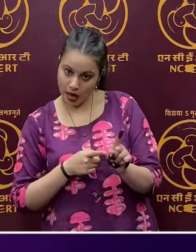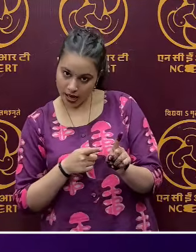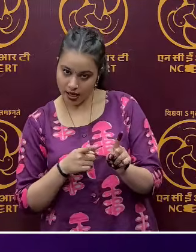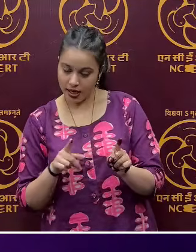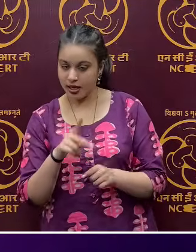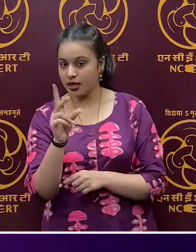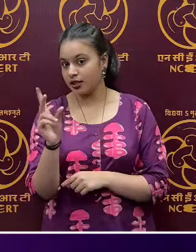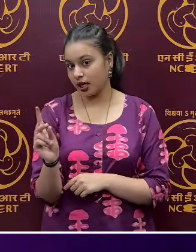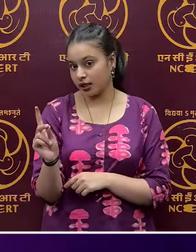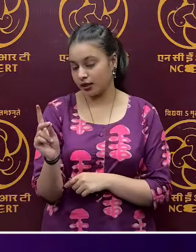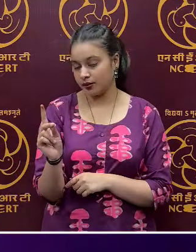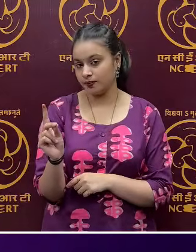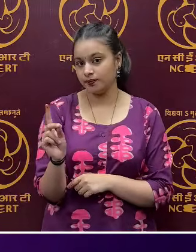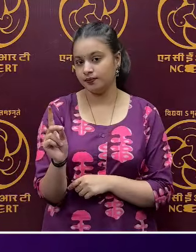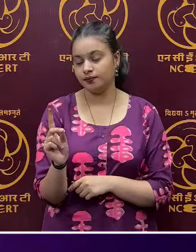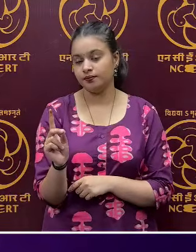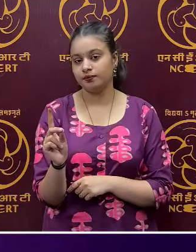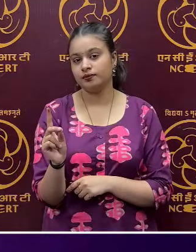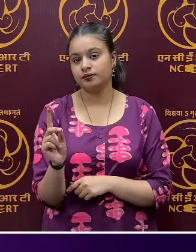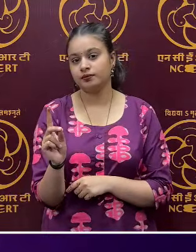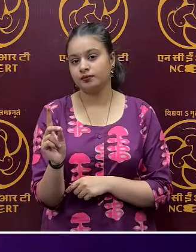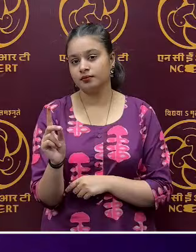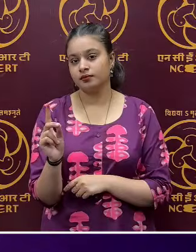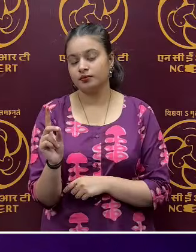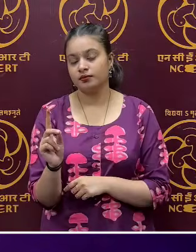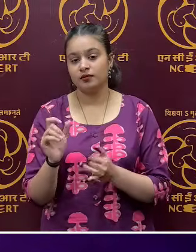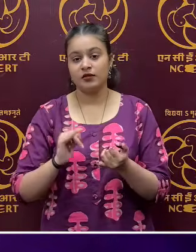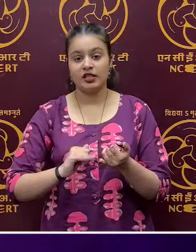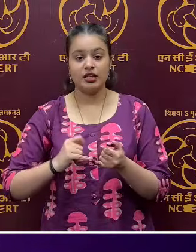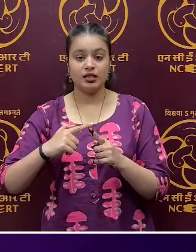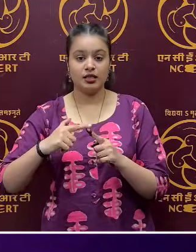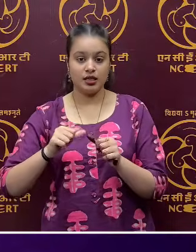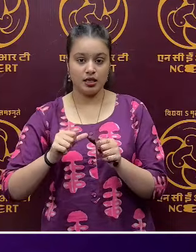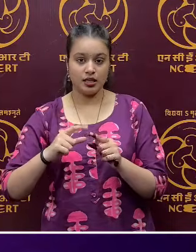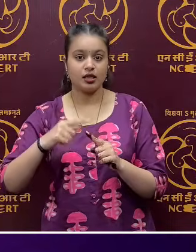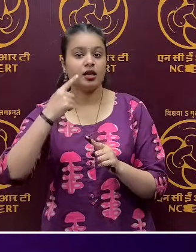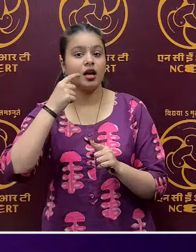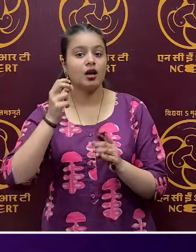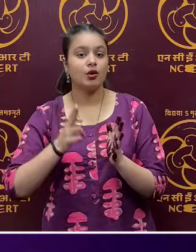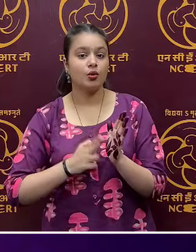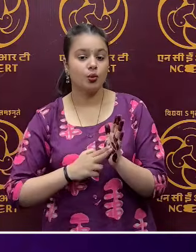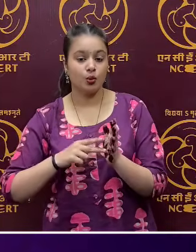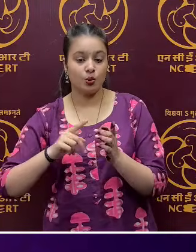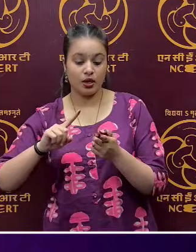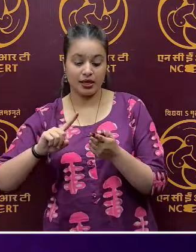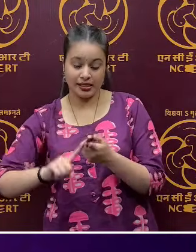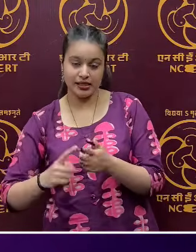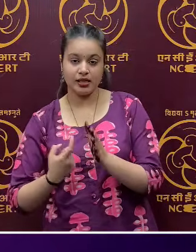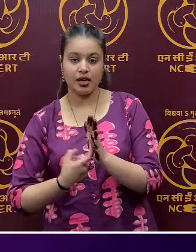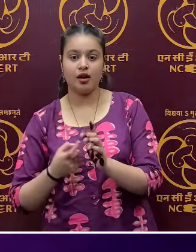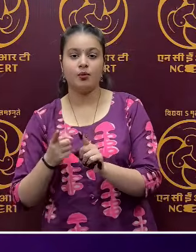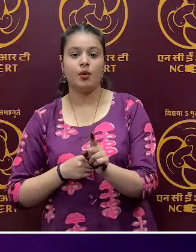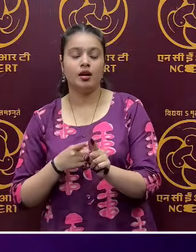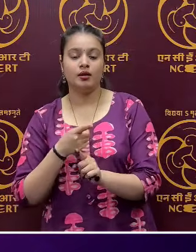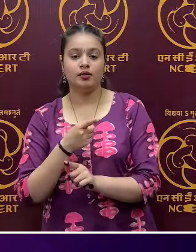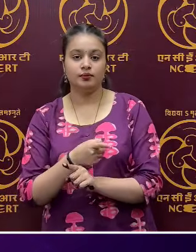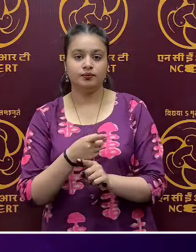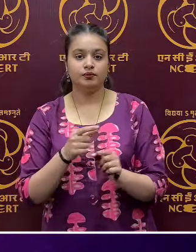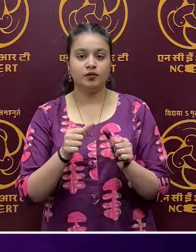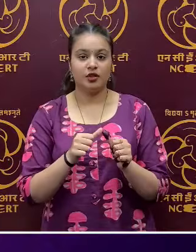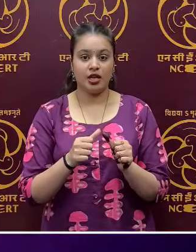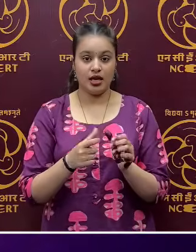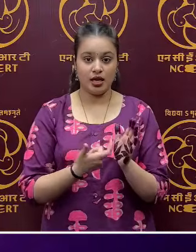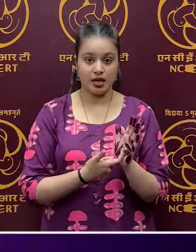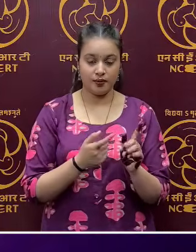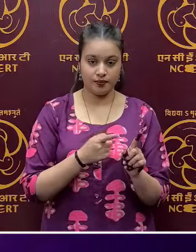and one is, Station and ERY. so which one is which? What do you think? Yeah, stationery is something that's static,